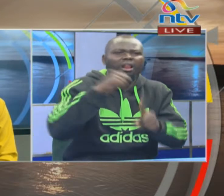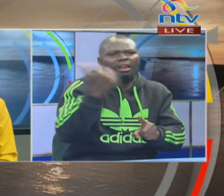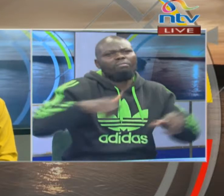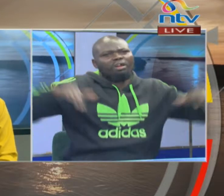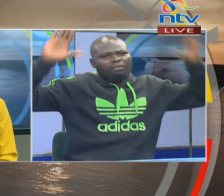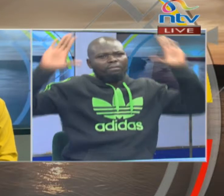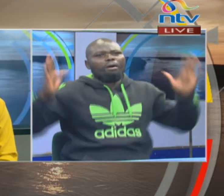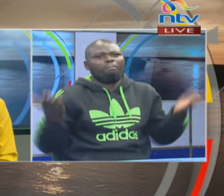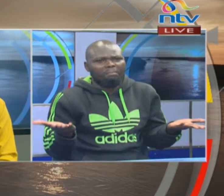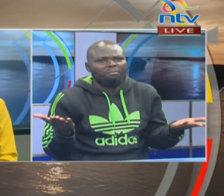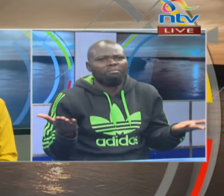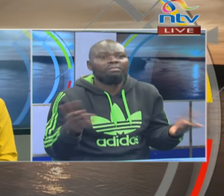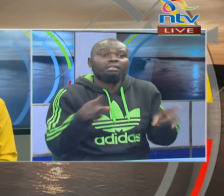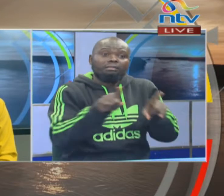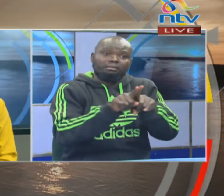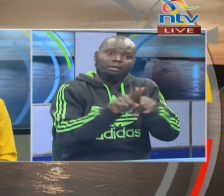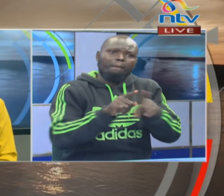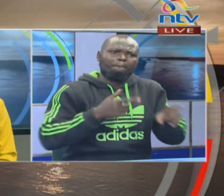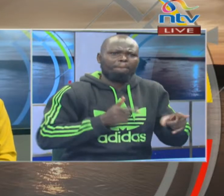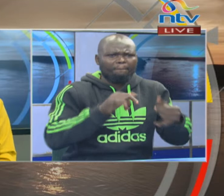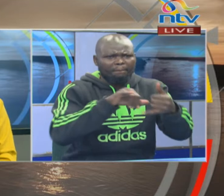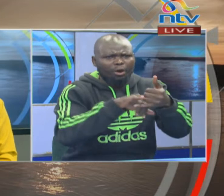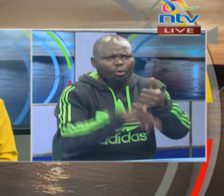to remunerate us